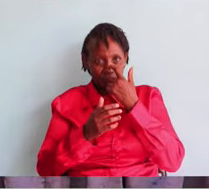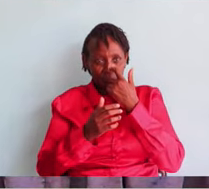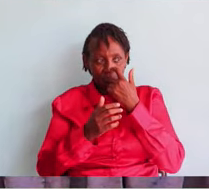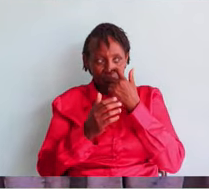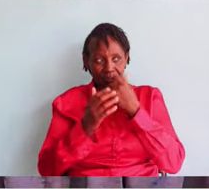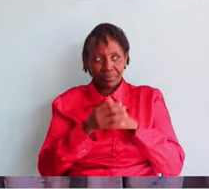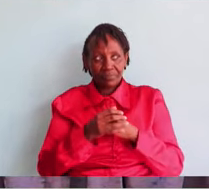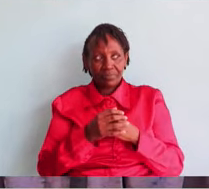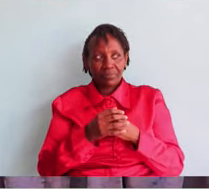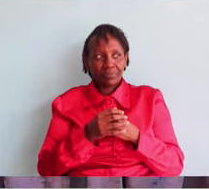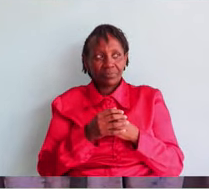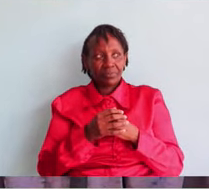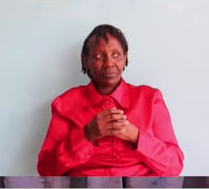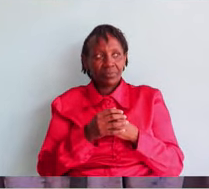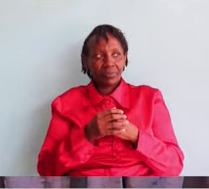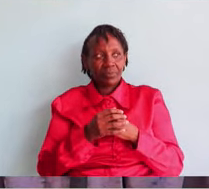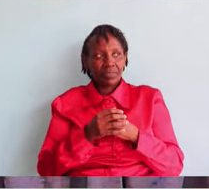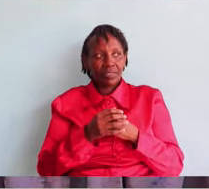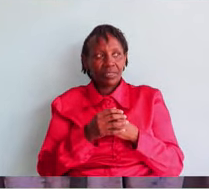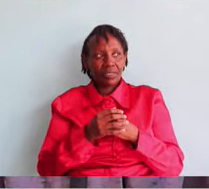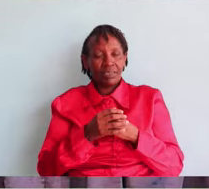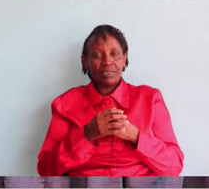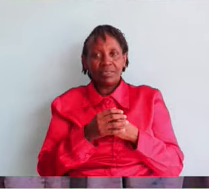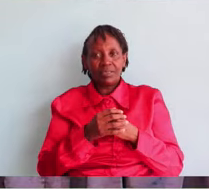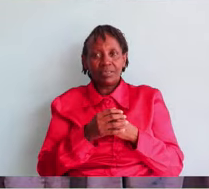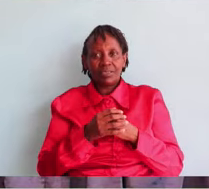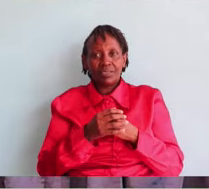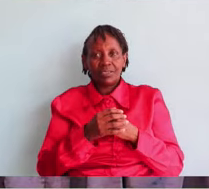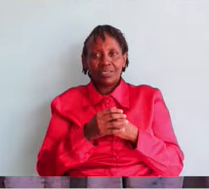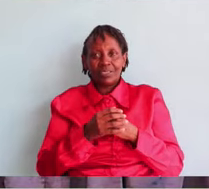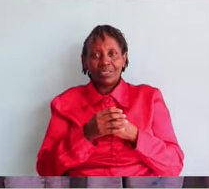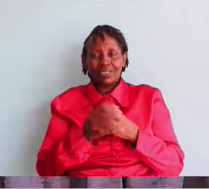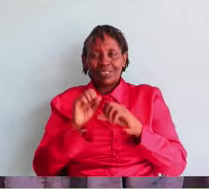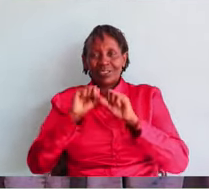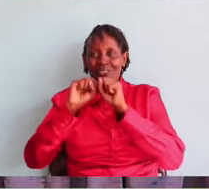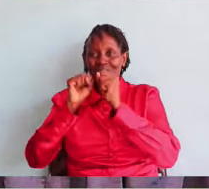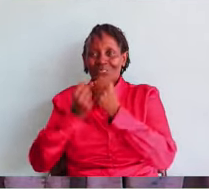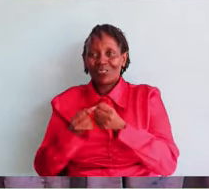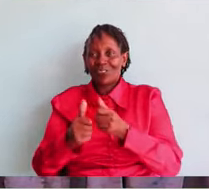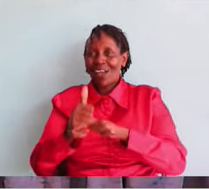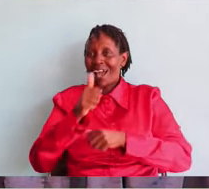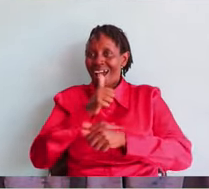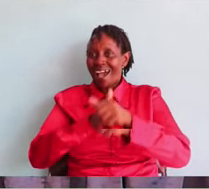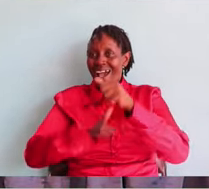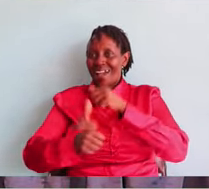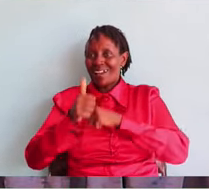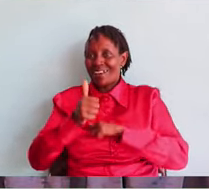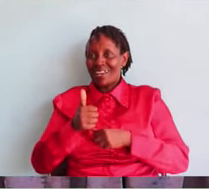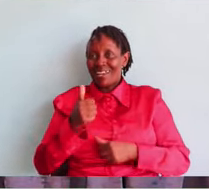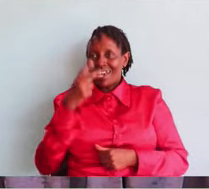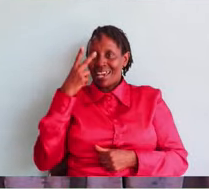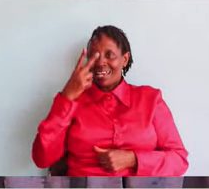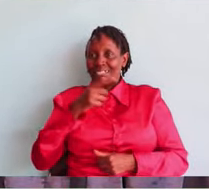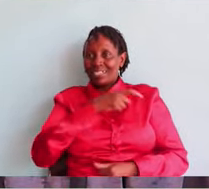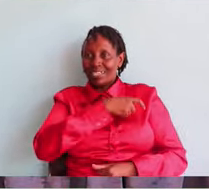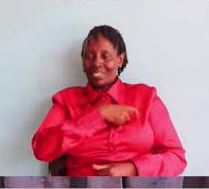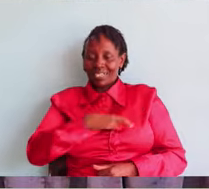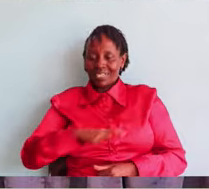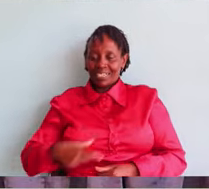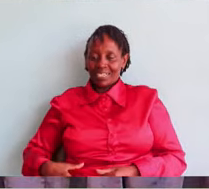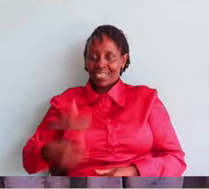And we also have ministries in the church, like missions, social action, ushering. You see people ushering here on Sundays.